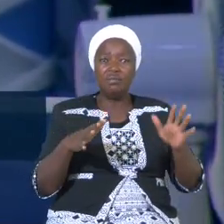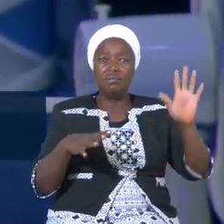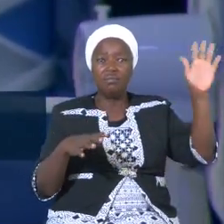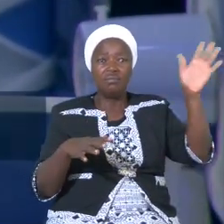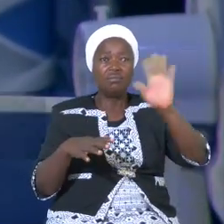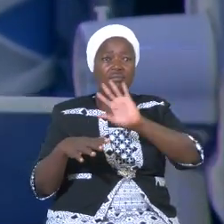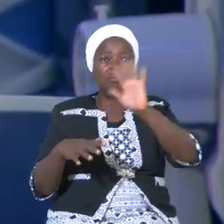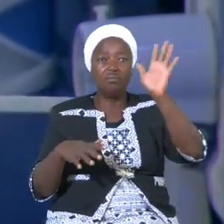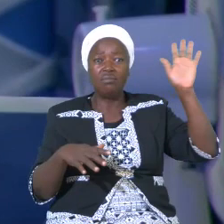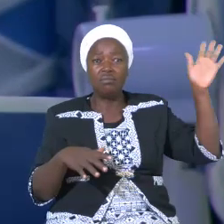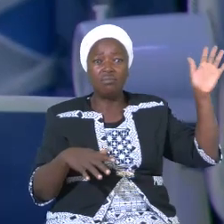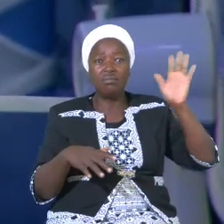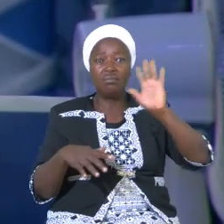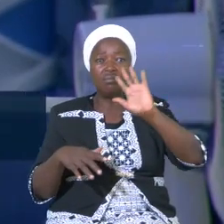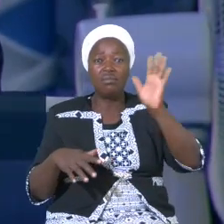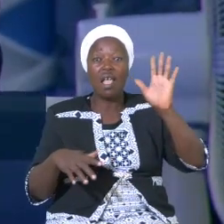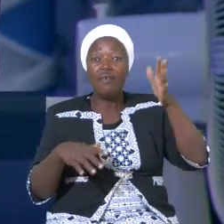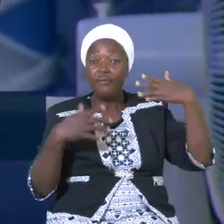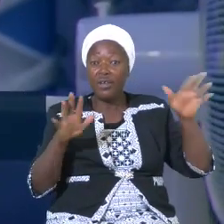through